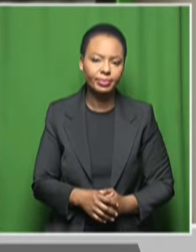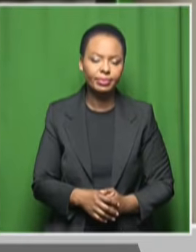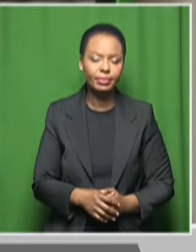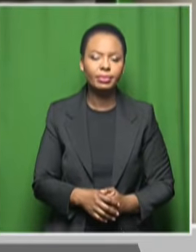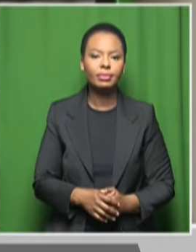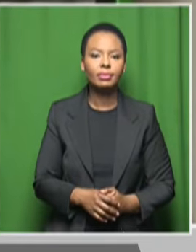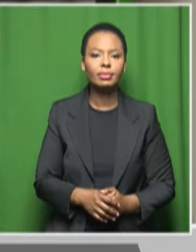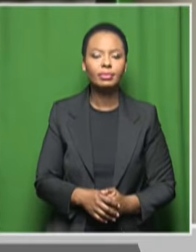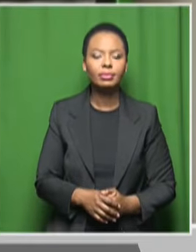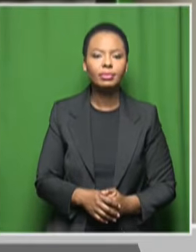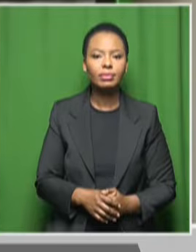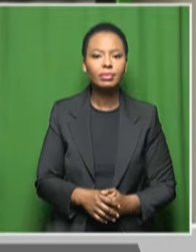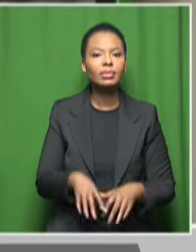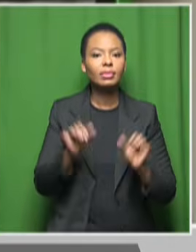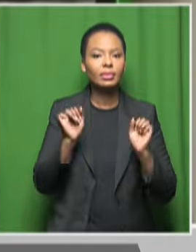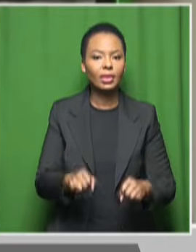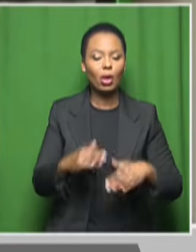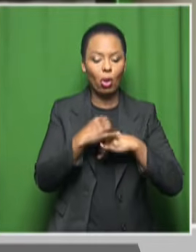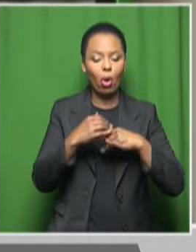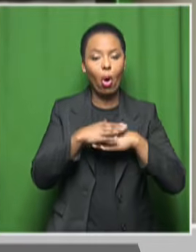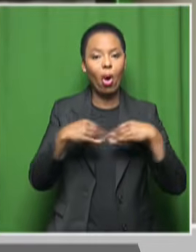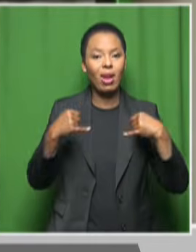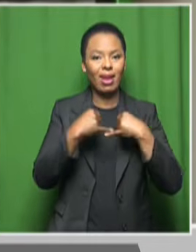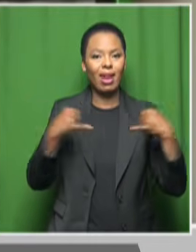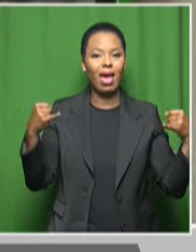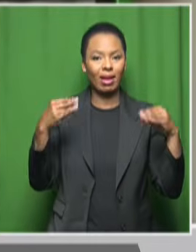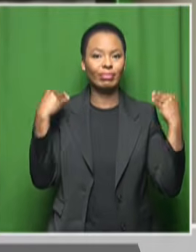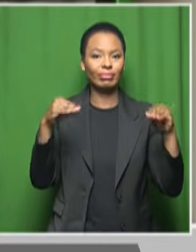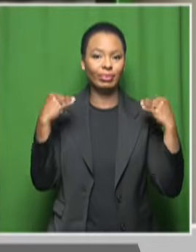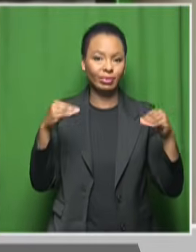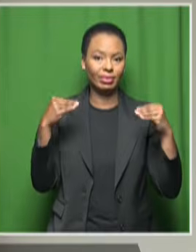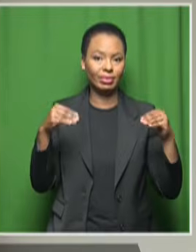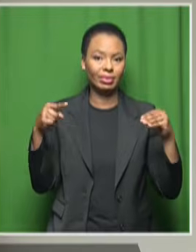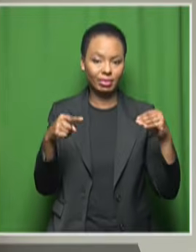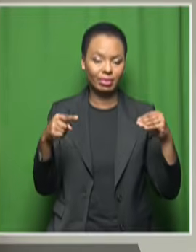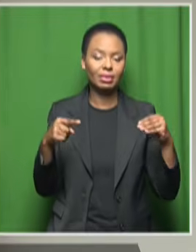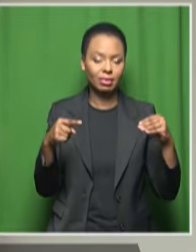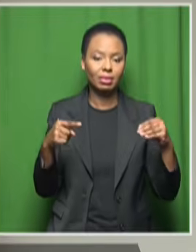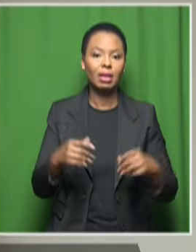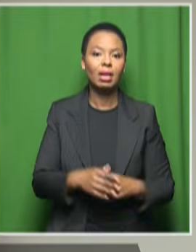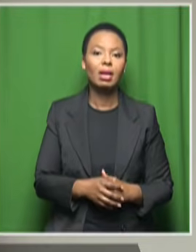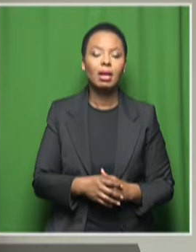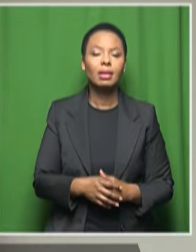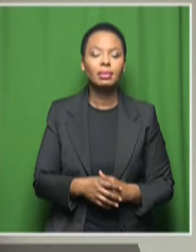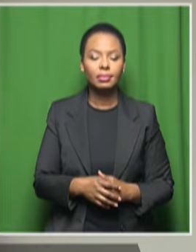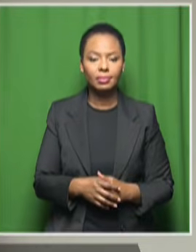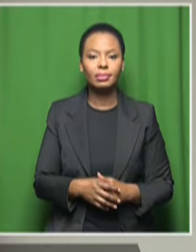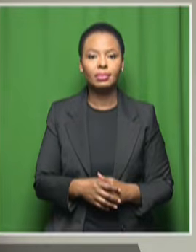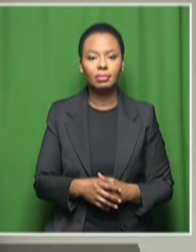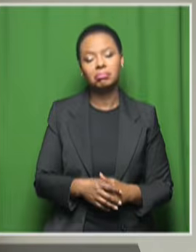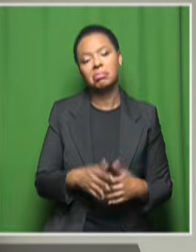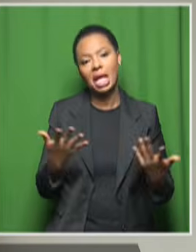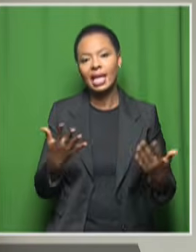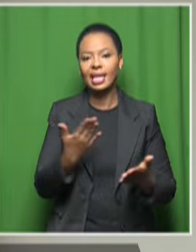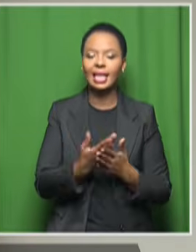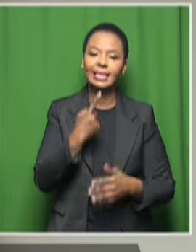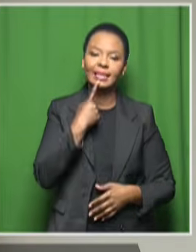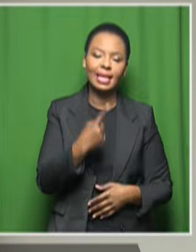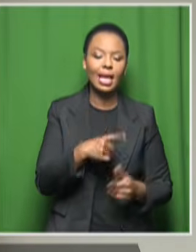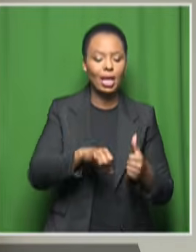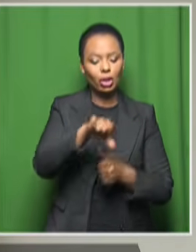Yeah, I mean, of course, online trading is one of those areas of, let me say,